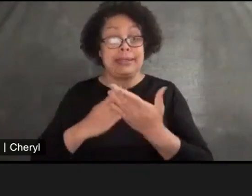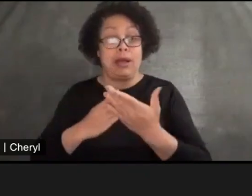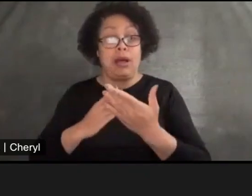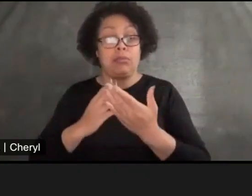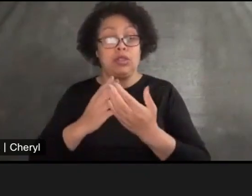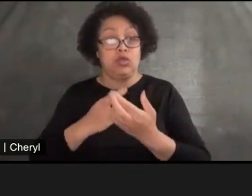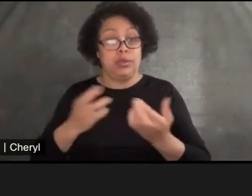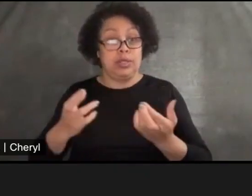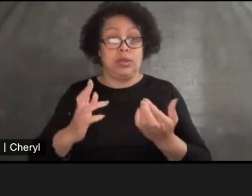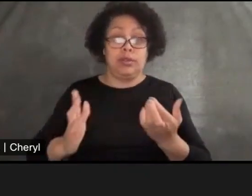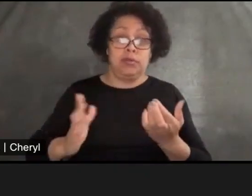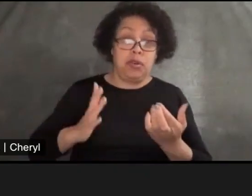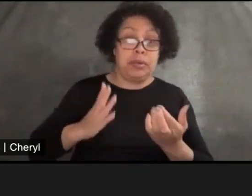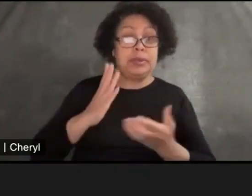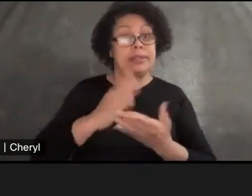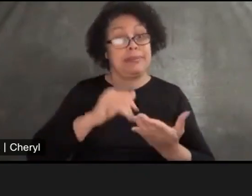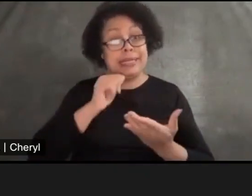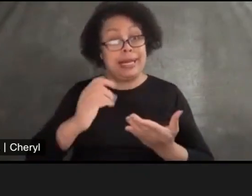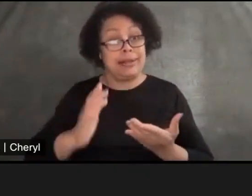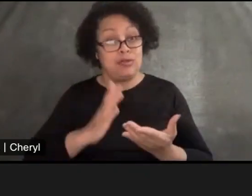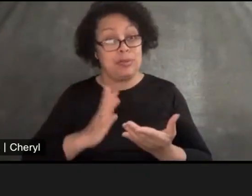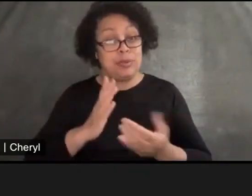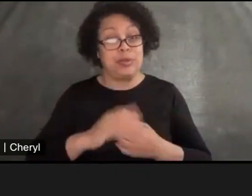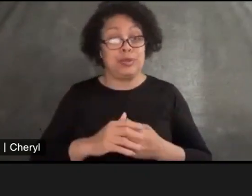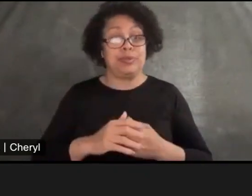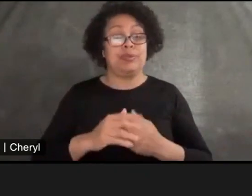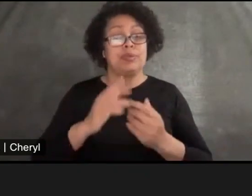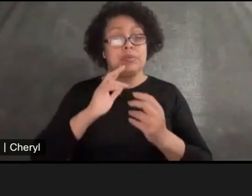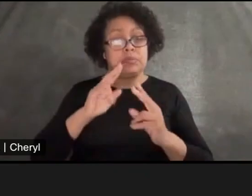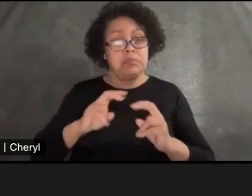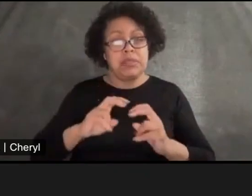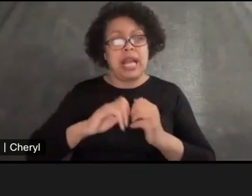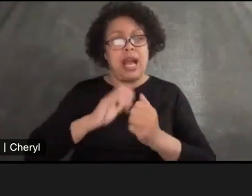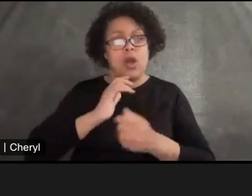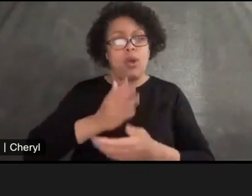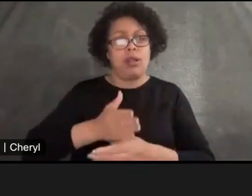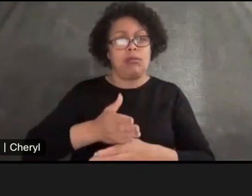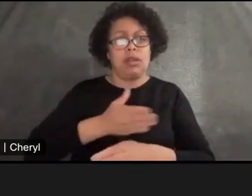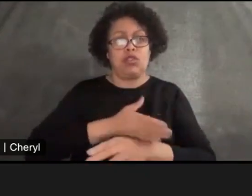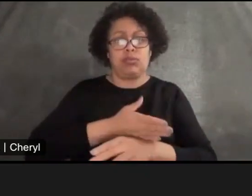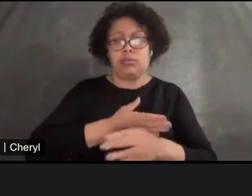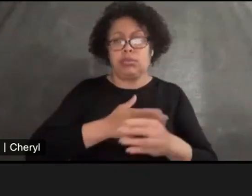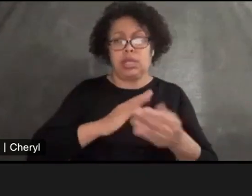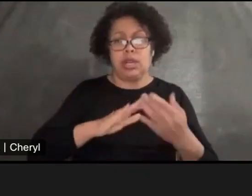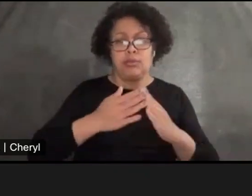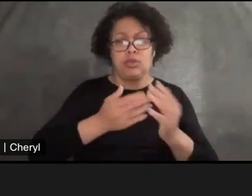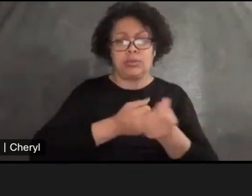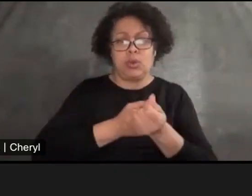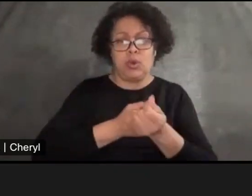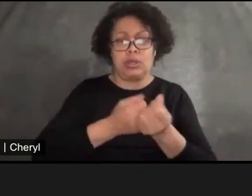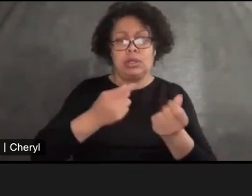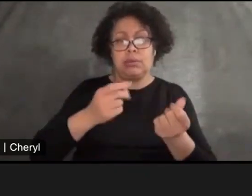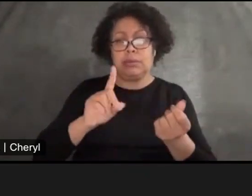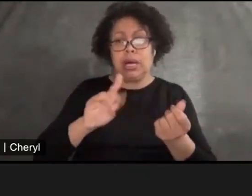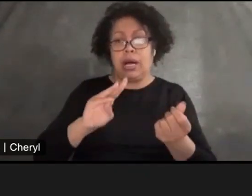and looking at ways that this can increase community support. Pod mapping helps increase safety and